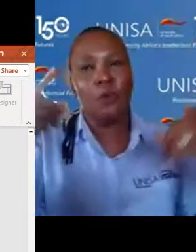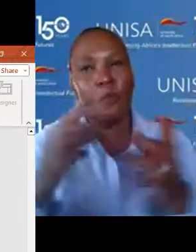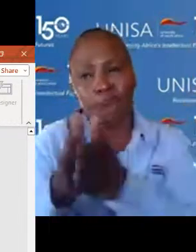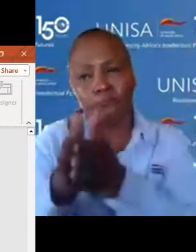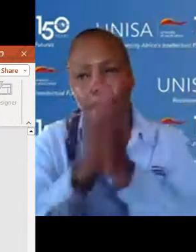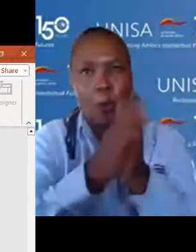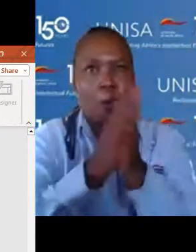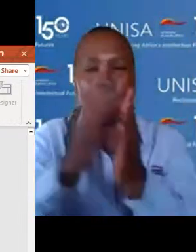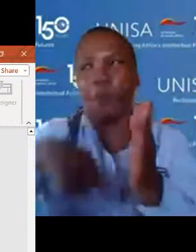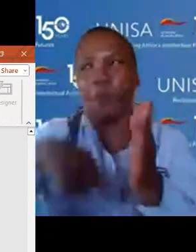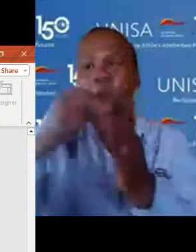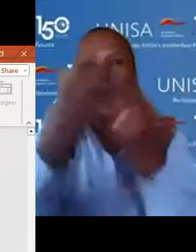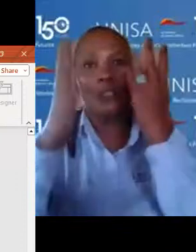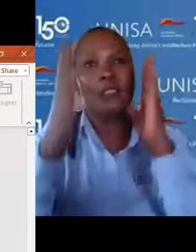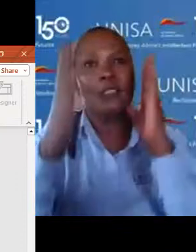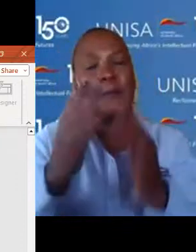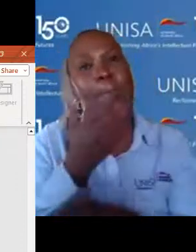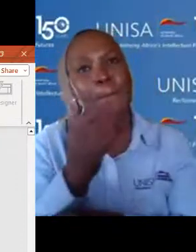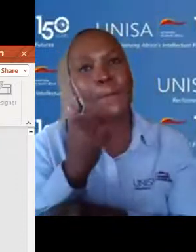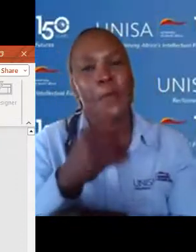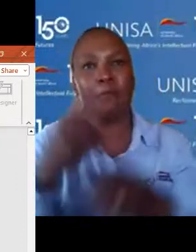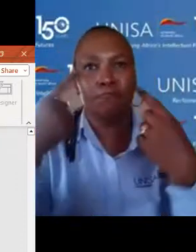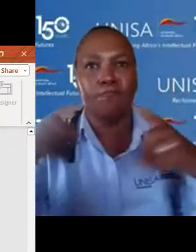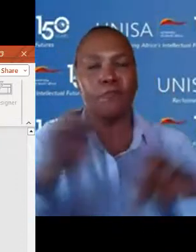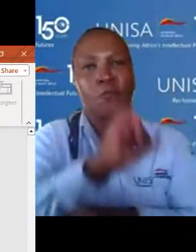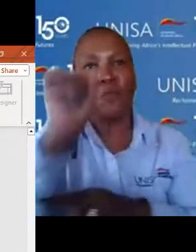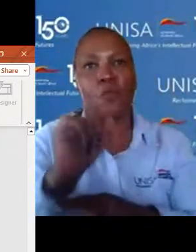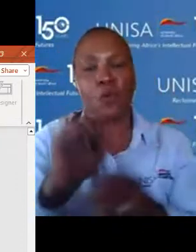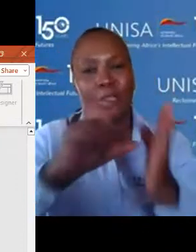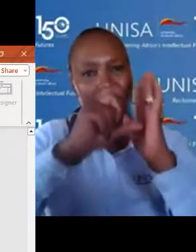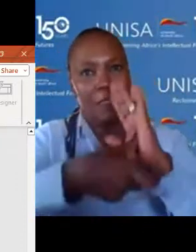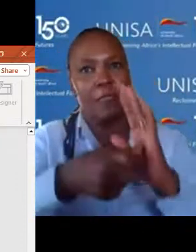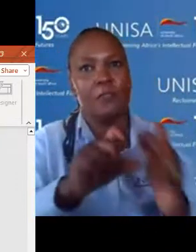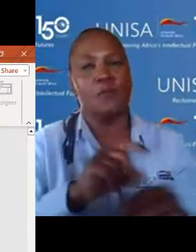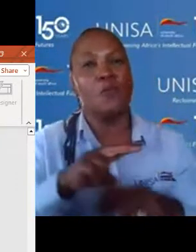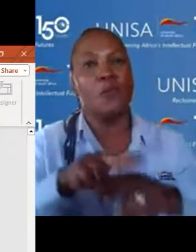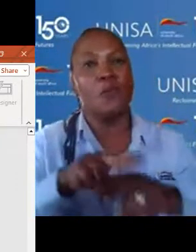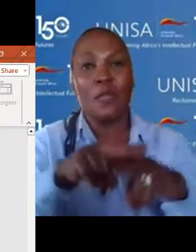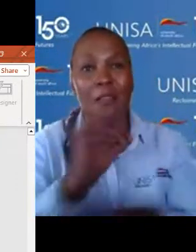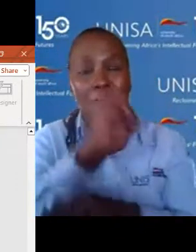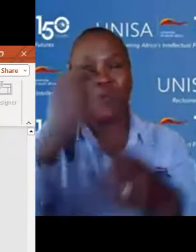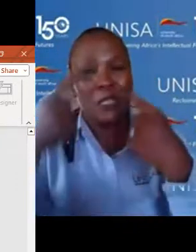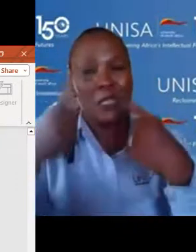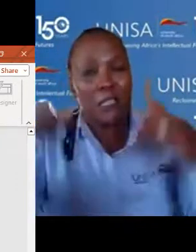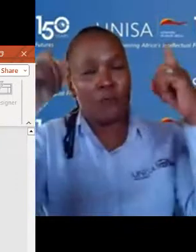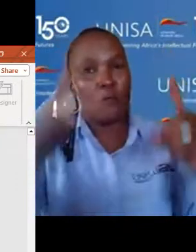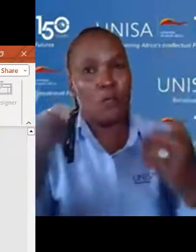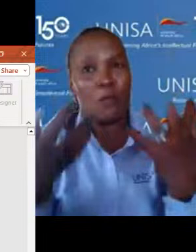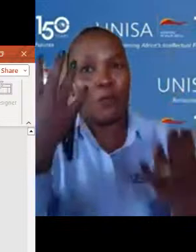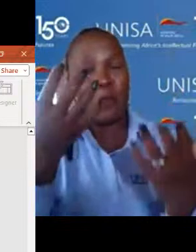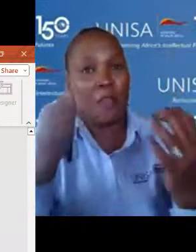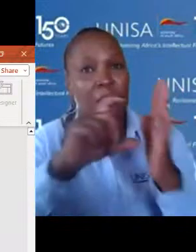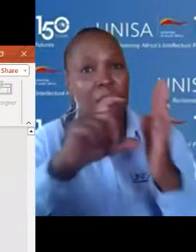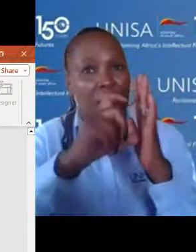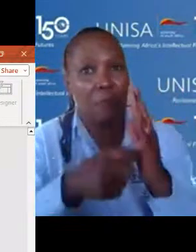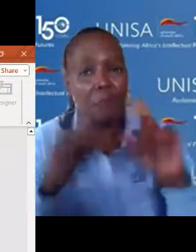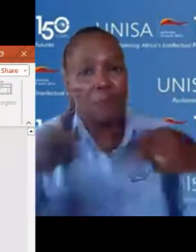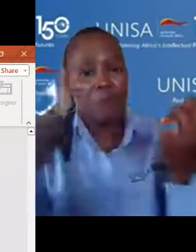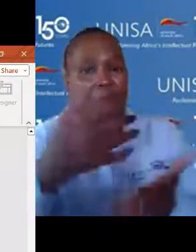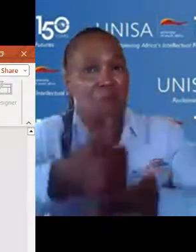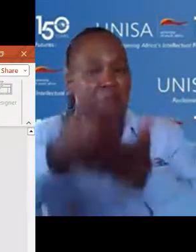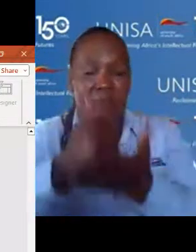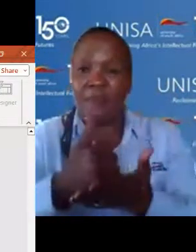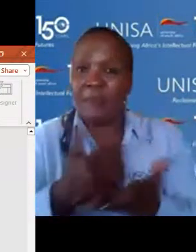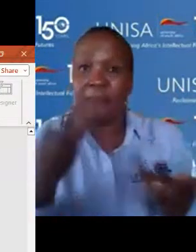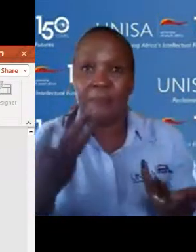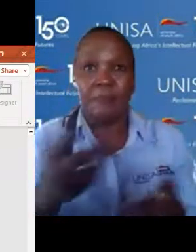to disclose their disability, because without your disclosure, we cannot help you. Someone will study